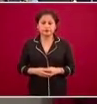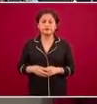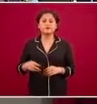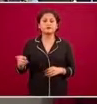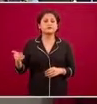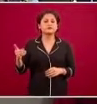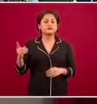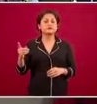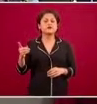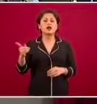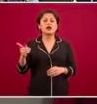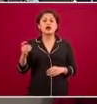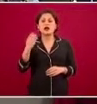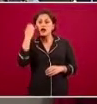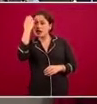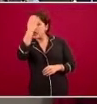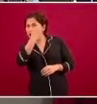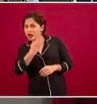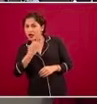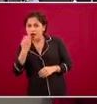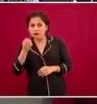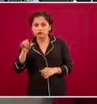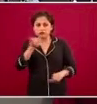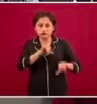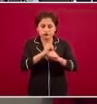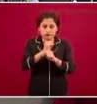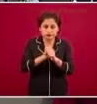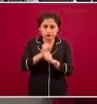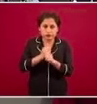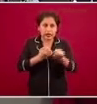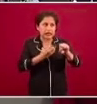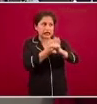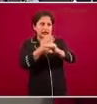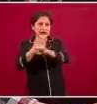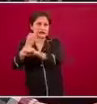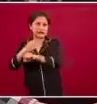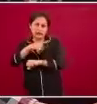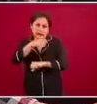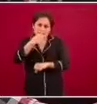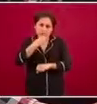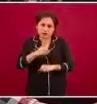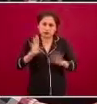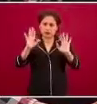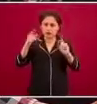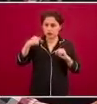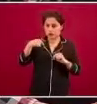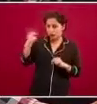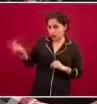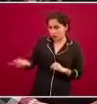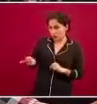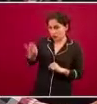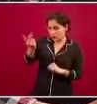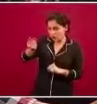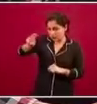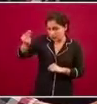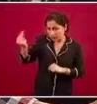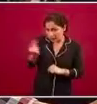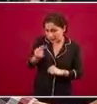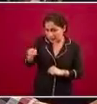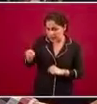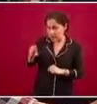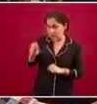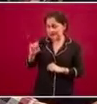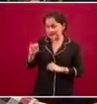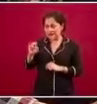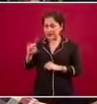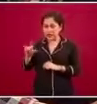Are you gonna be giving? Oh, I understand that there are a fast test coming to the States. I